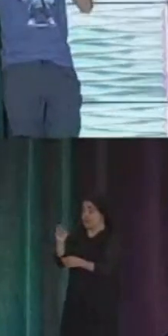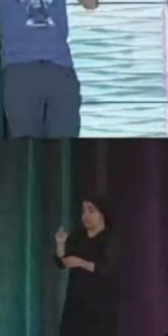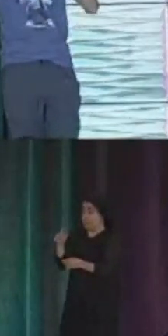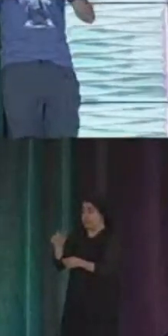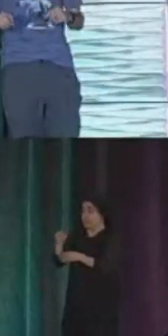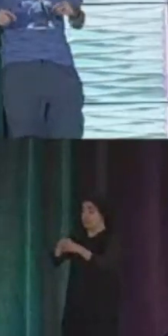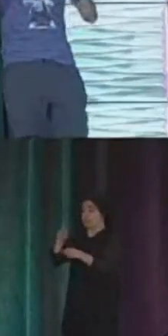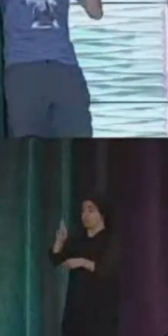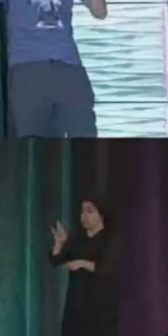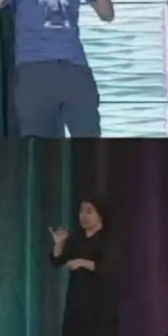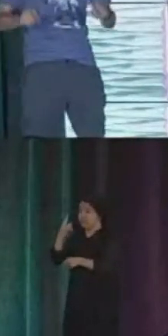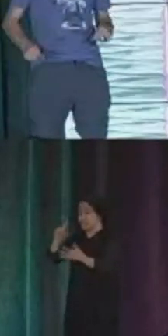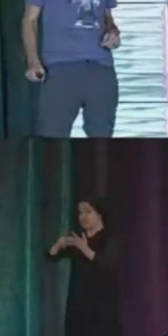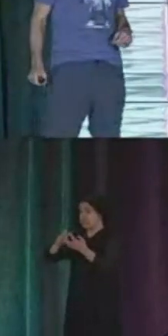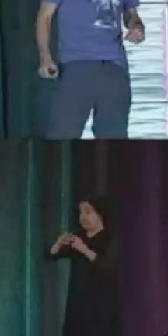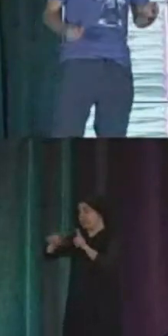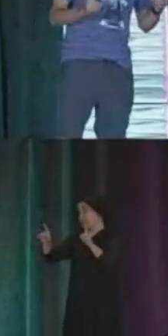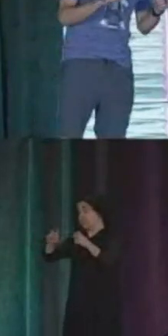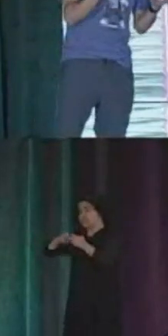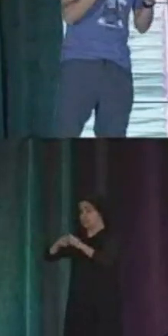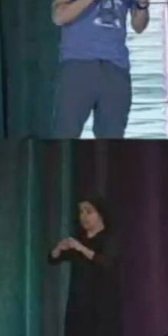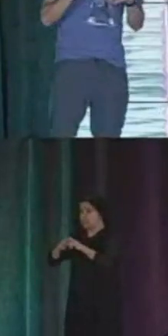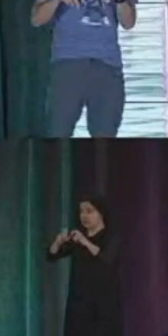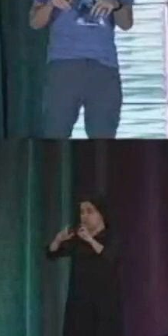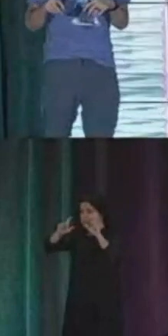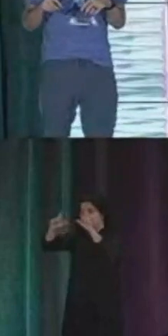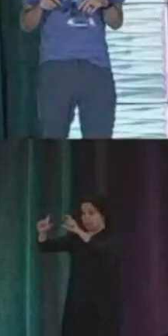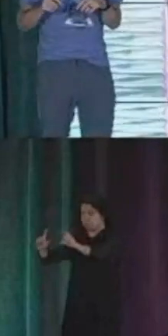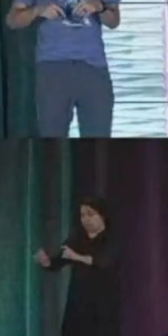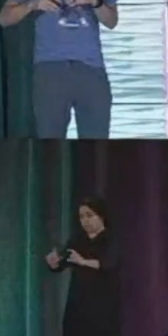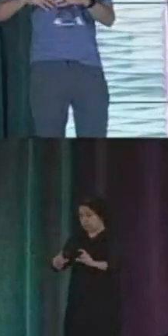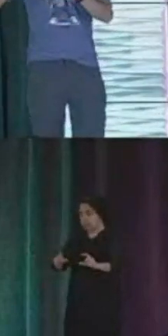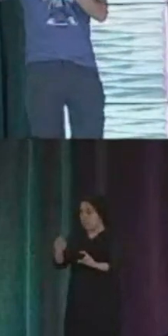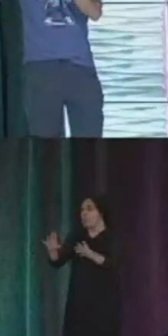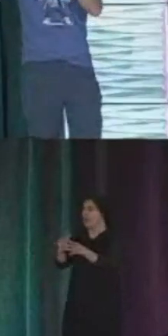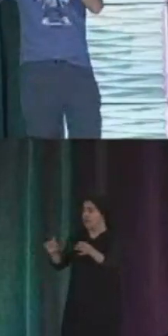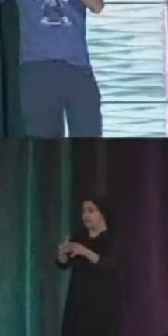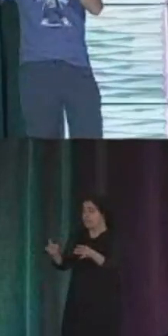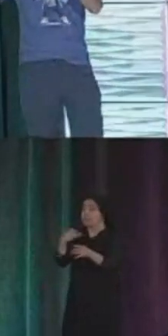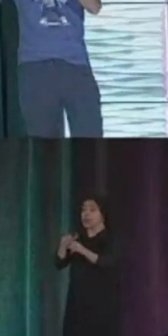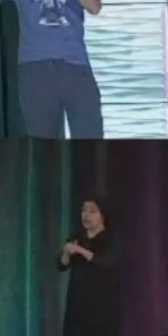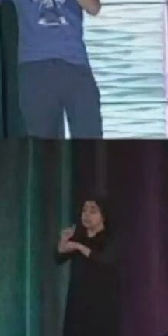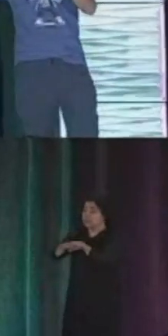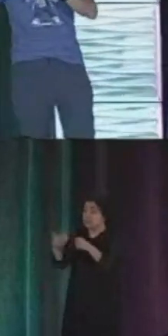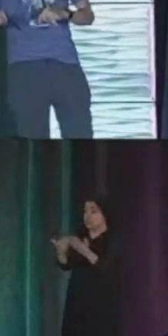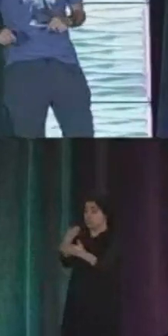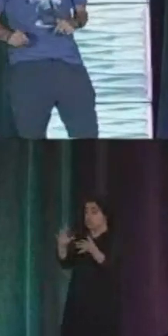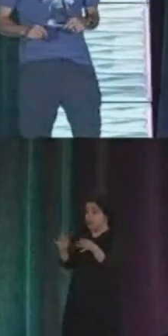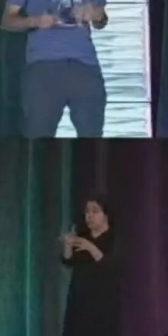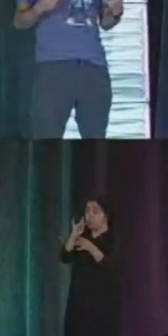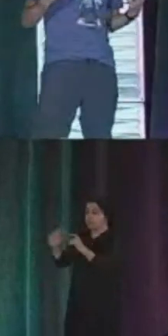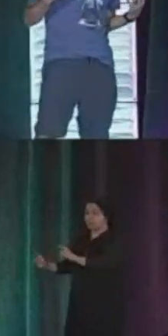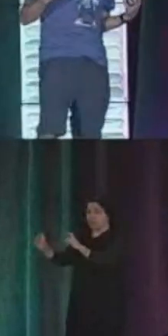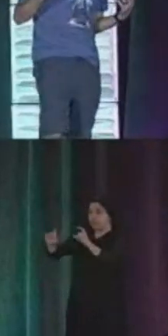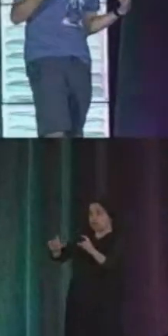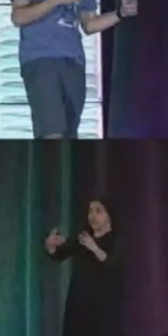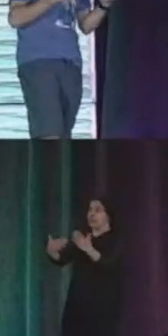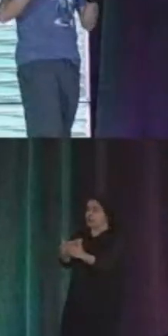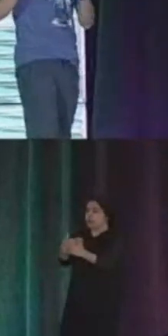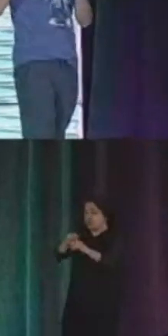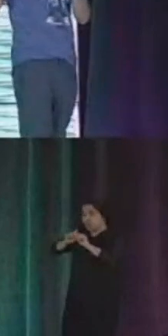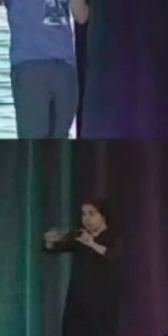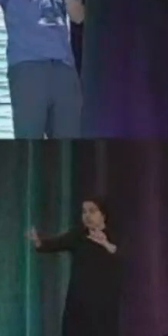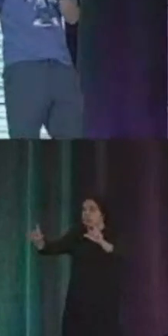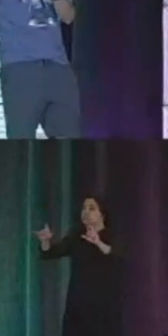issue blocks, right, or the comments. And then when I submit a new comment, it's going to render another issue comment. But